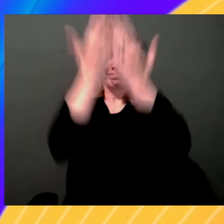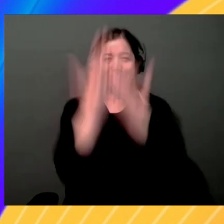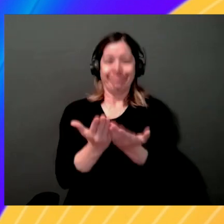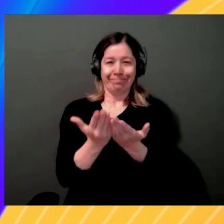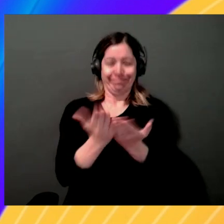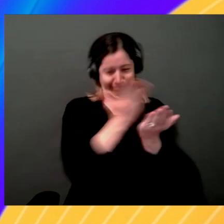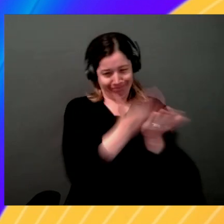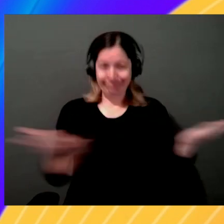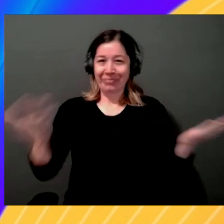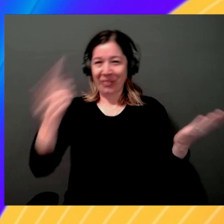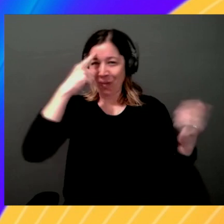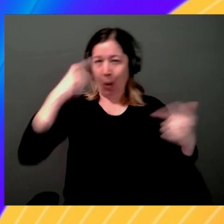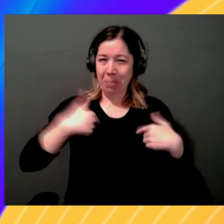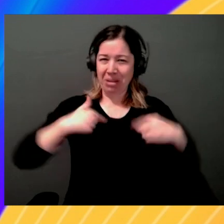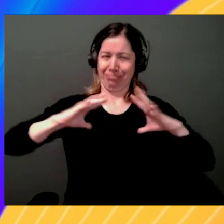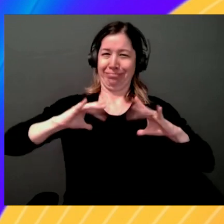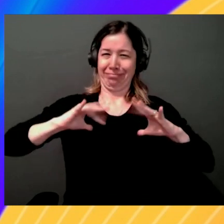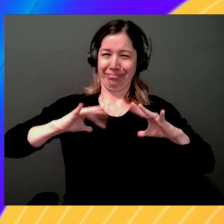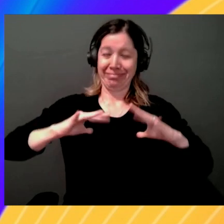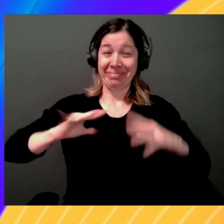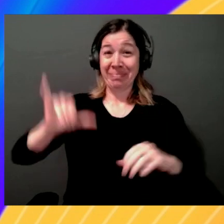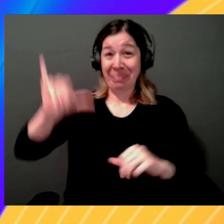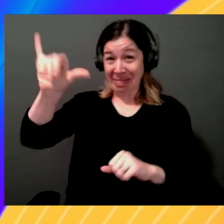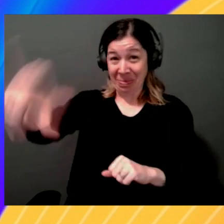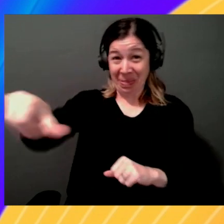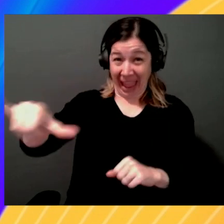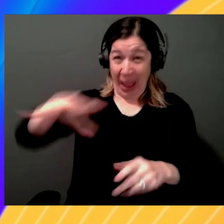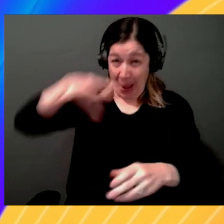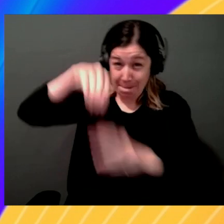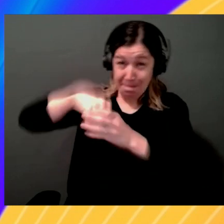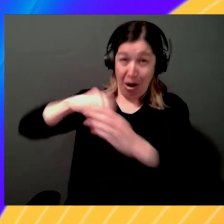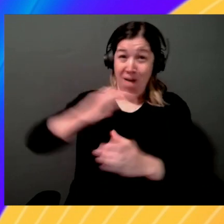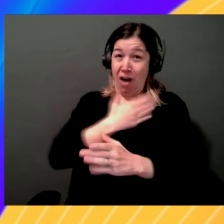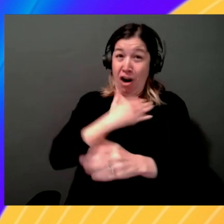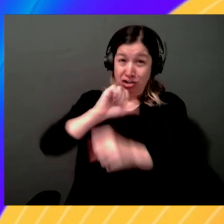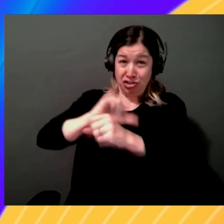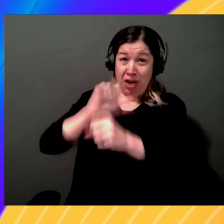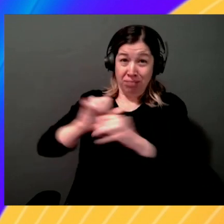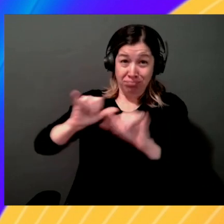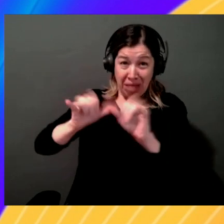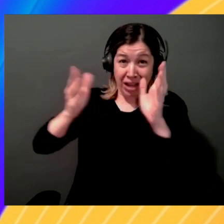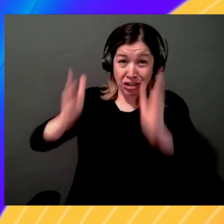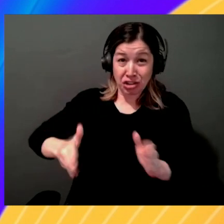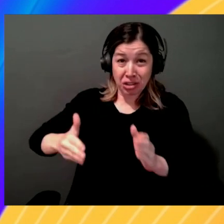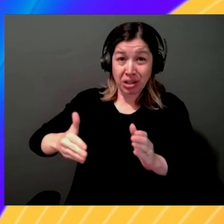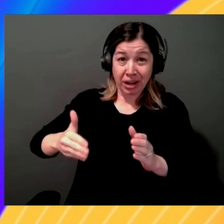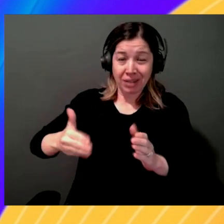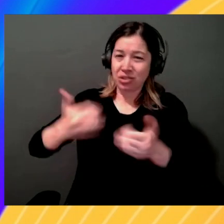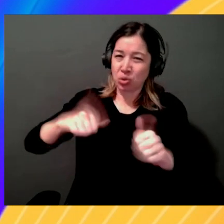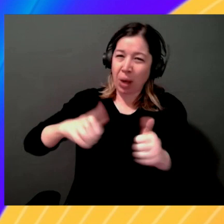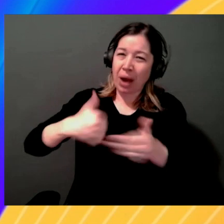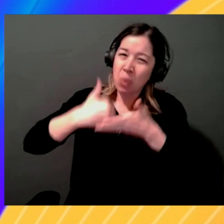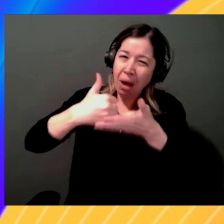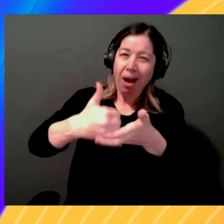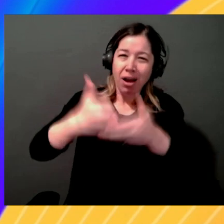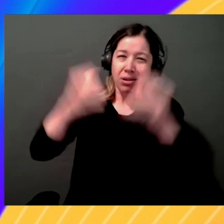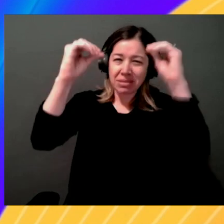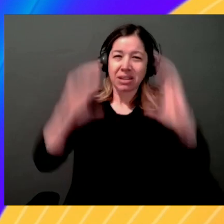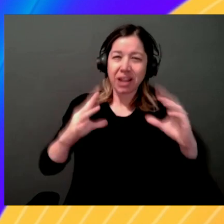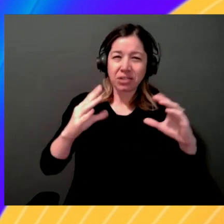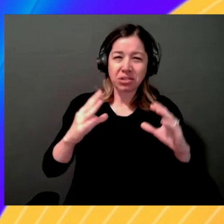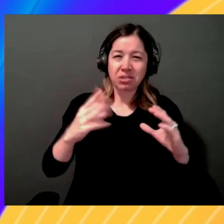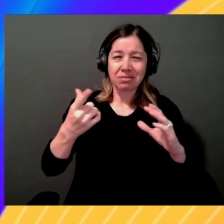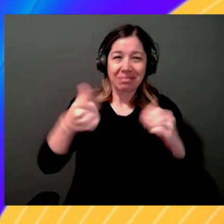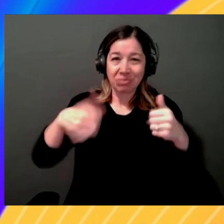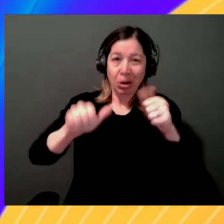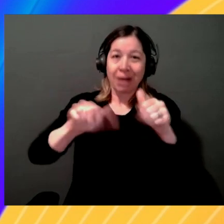part of our job in engineering is to try and help teachers, especially teachers, try and find that content as fast as